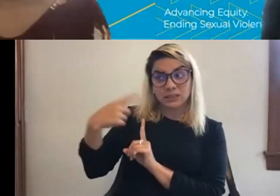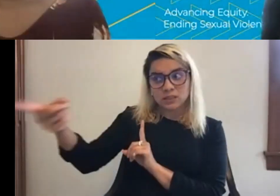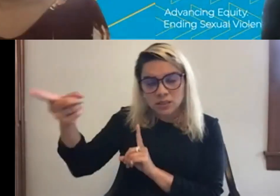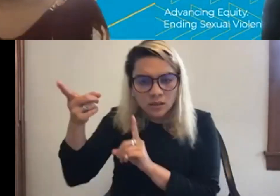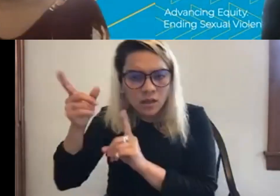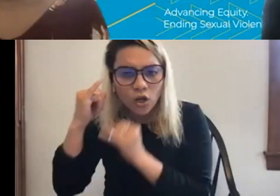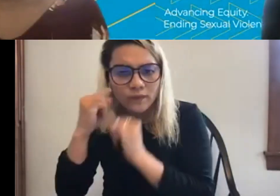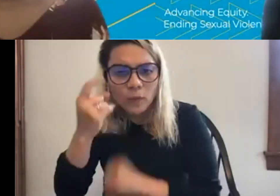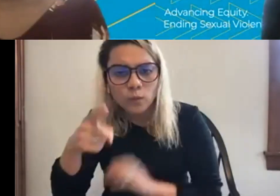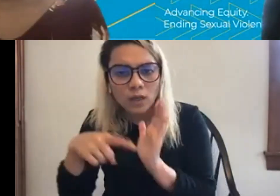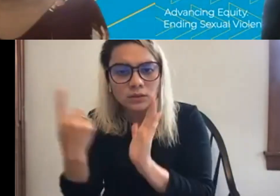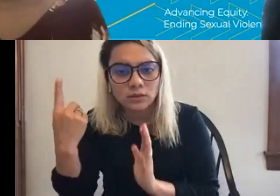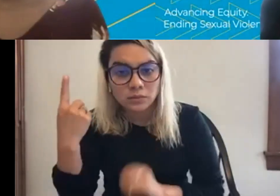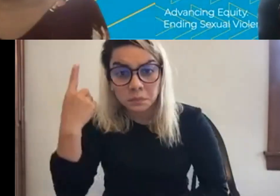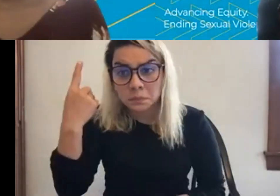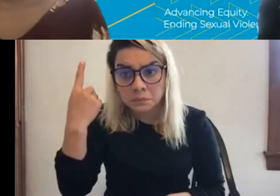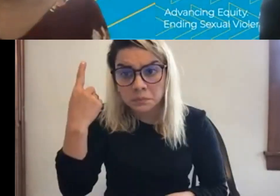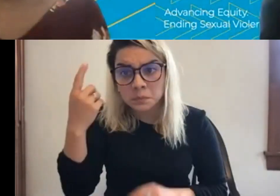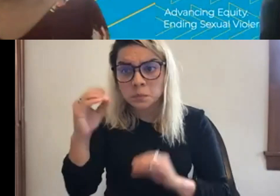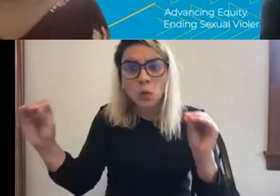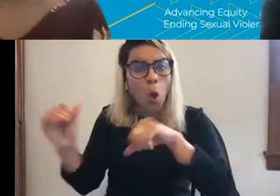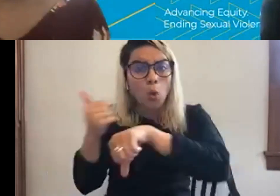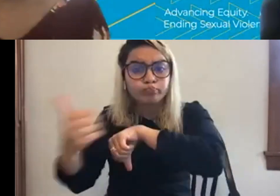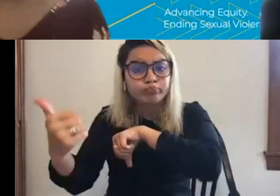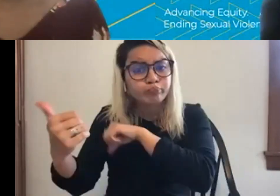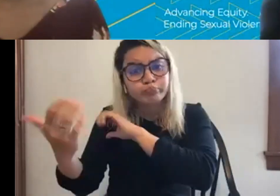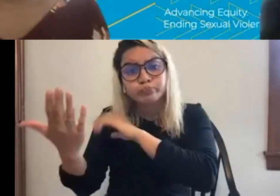believed my assailant, and I was left with all the pain.